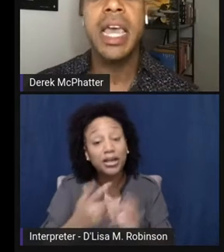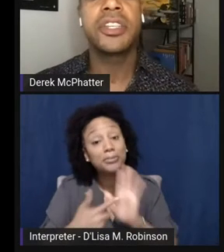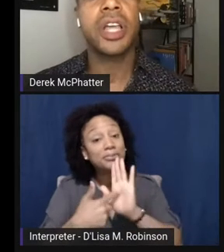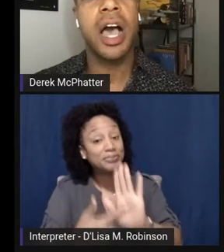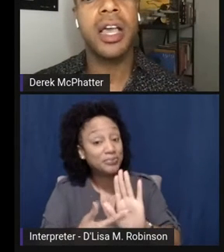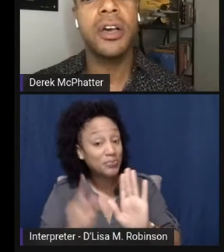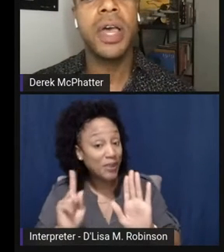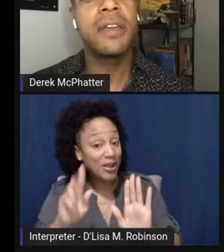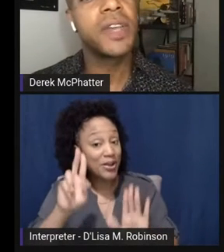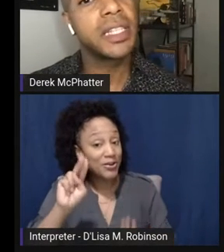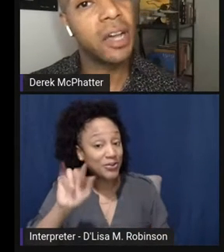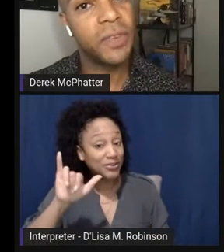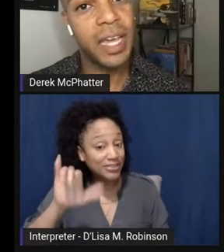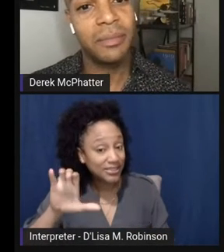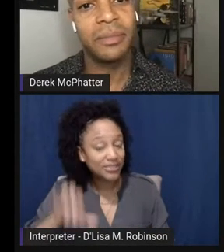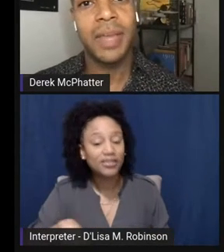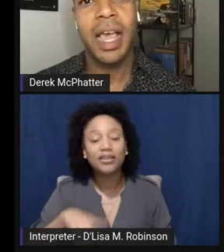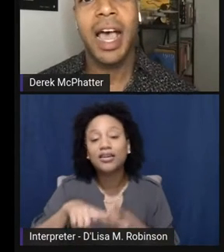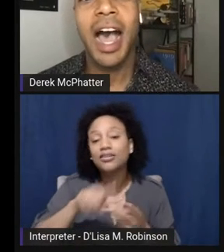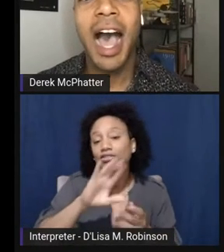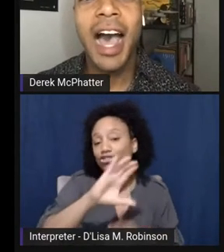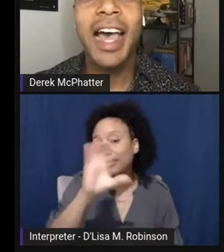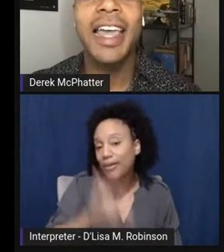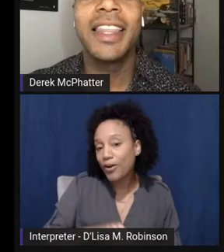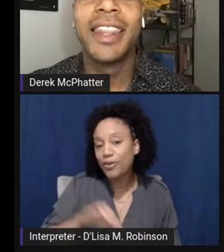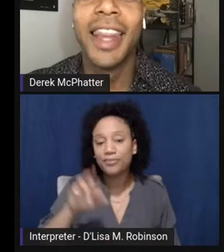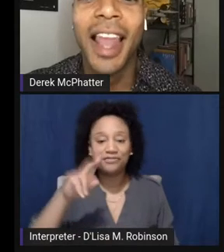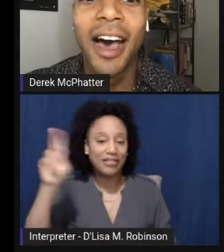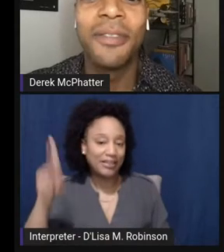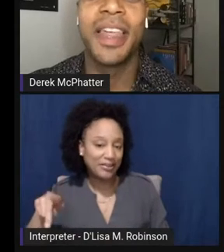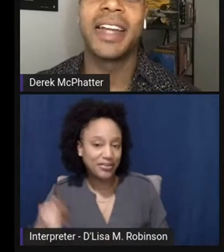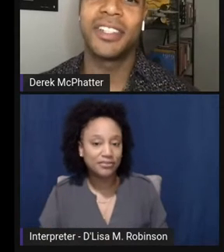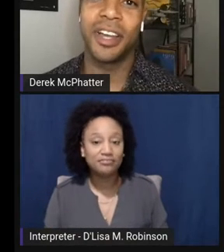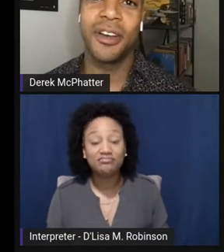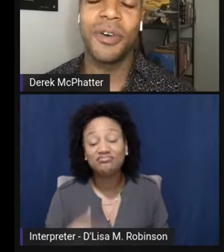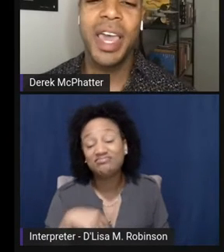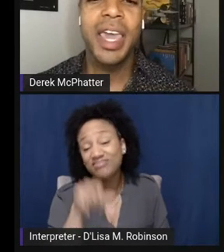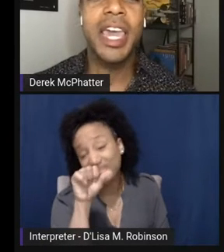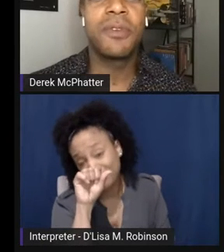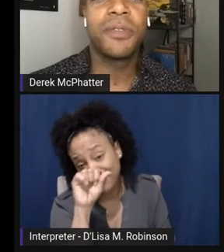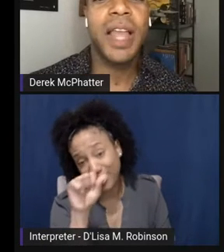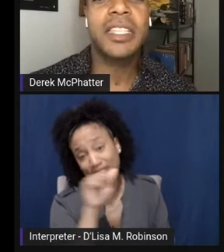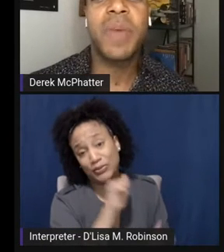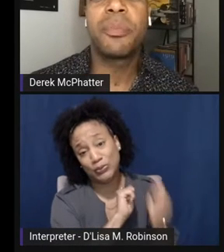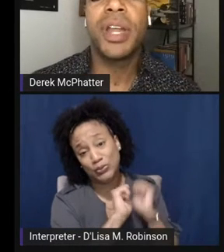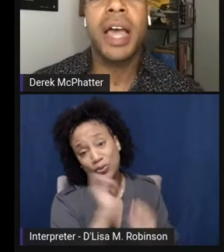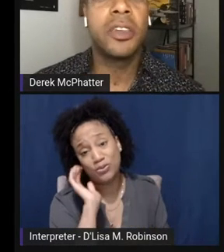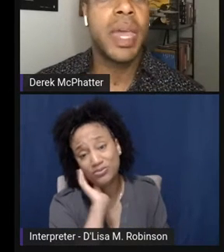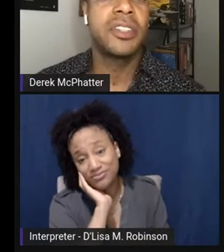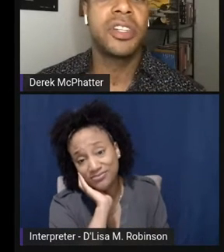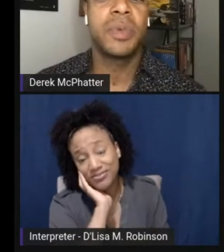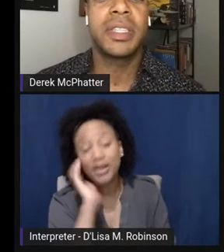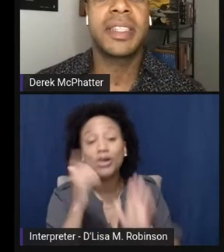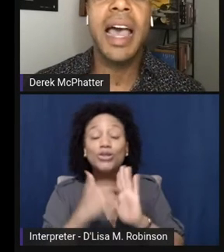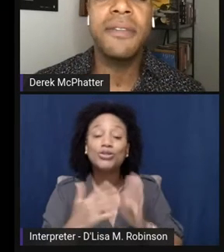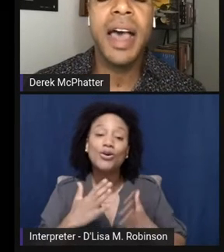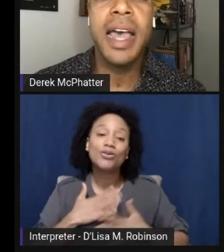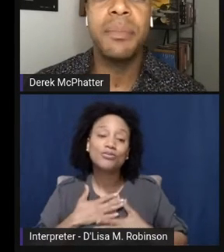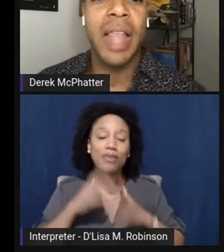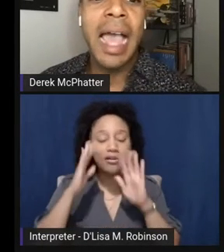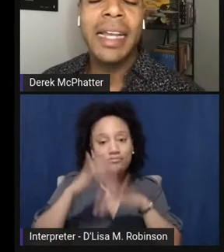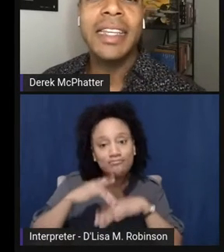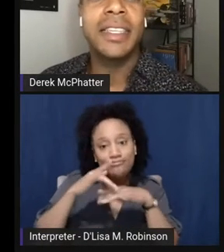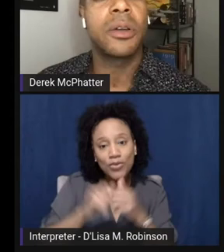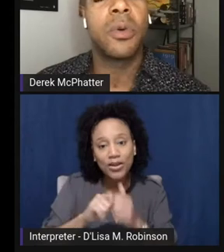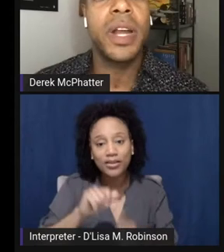City, Chicago, and Philadelphia. I love that show. It reflects my preoccupation with